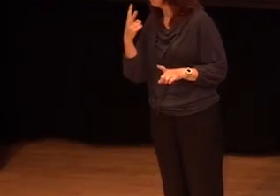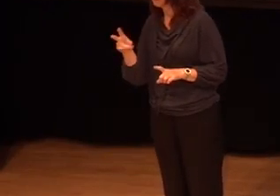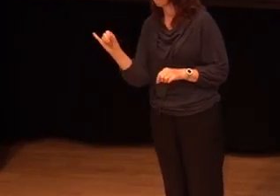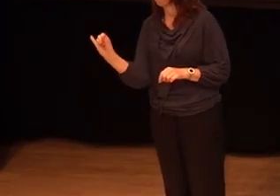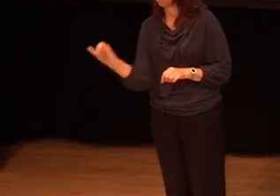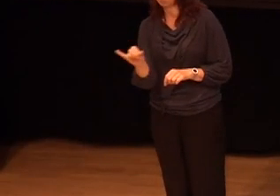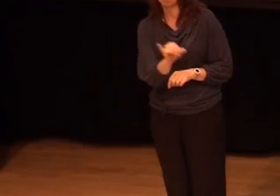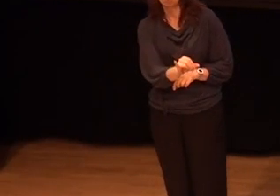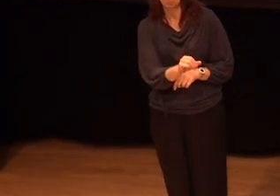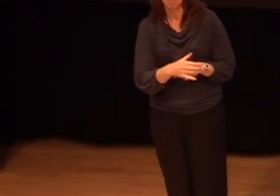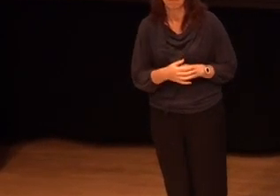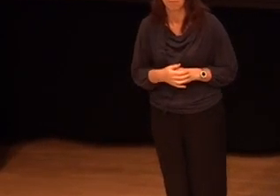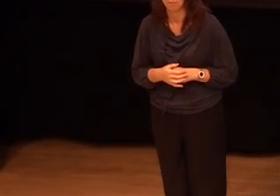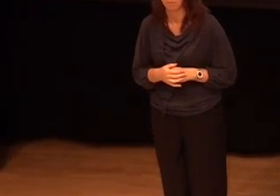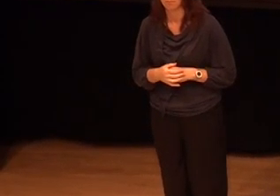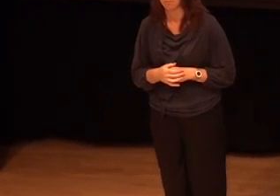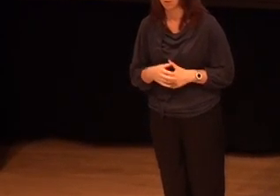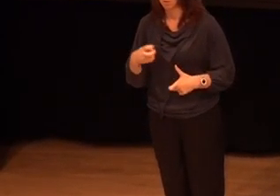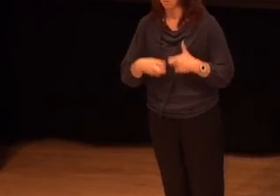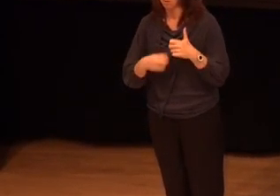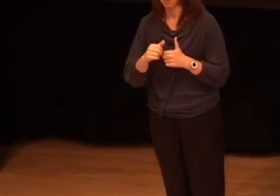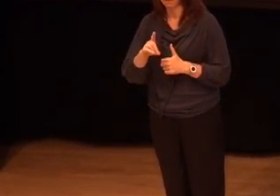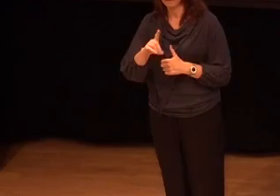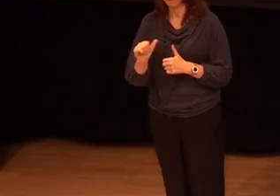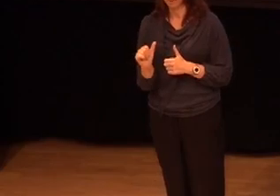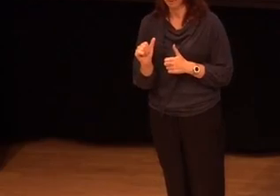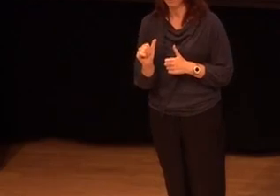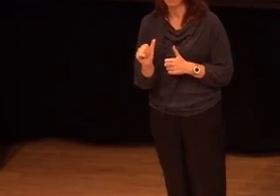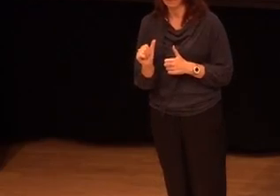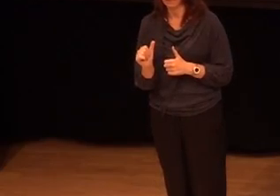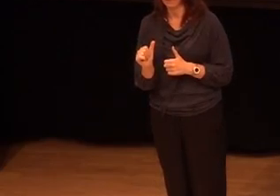The problems with disability, where we're seen as